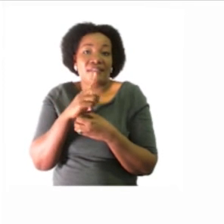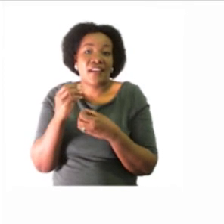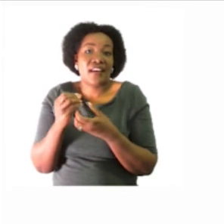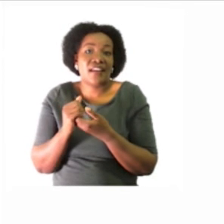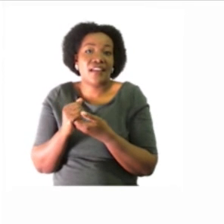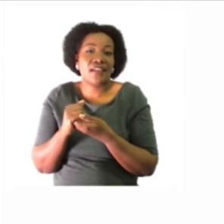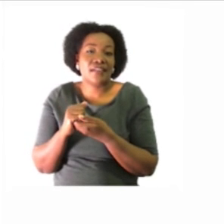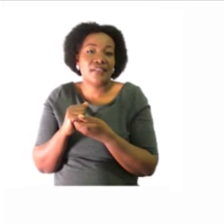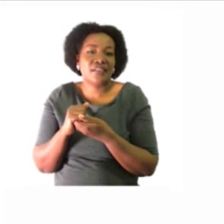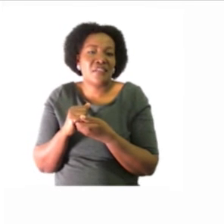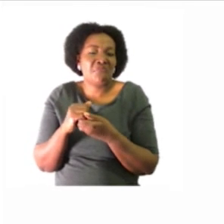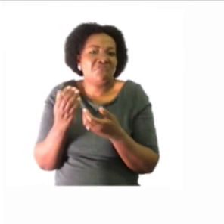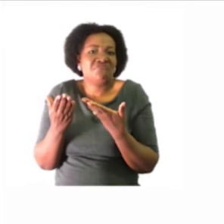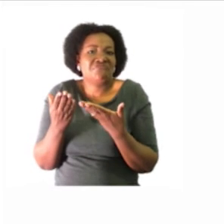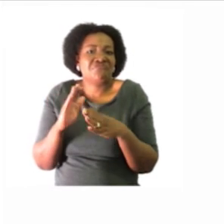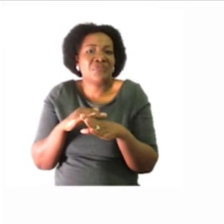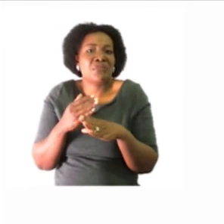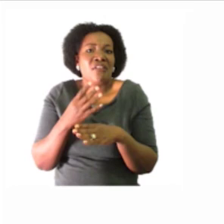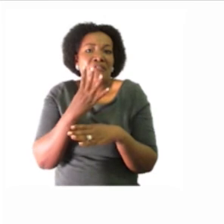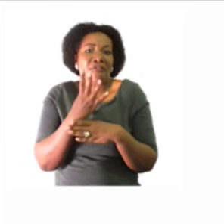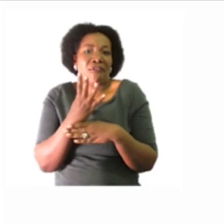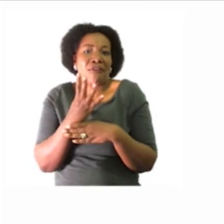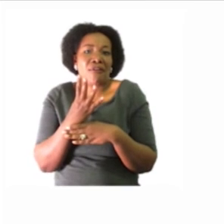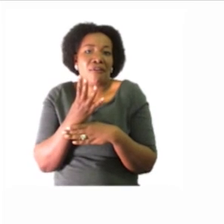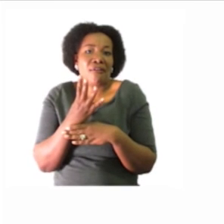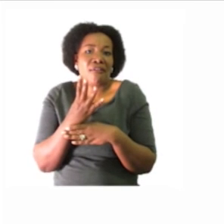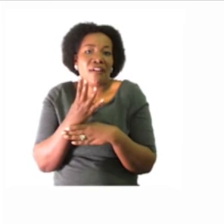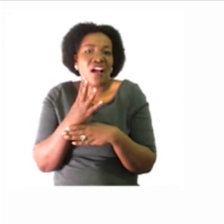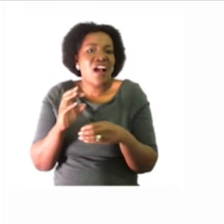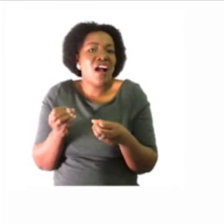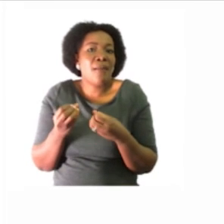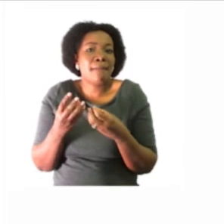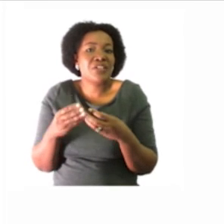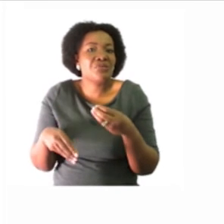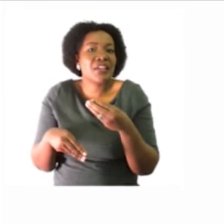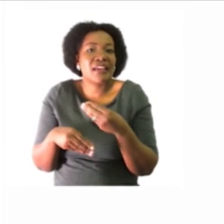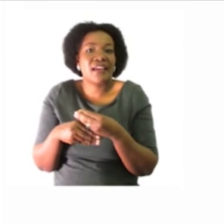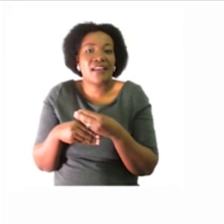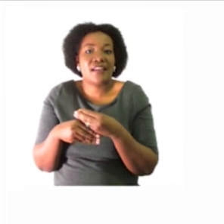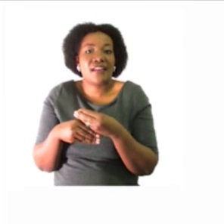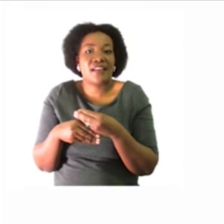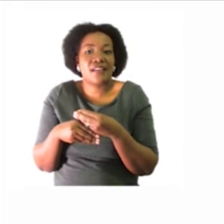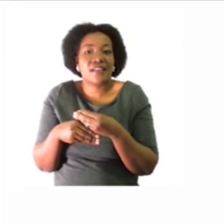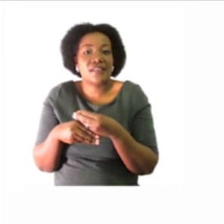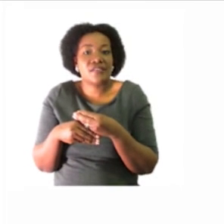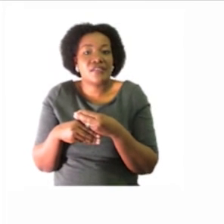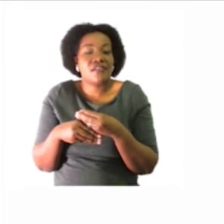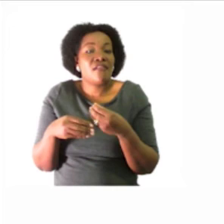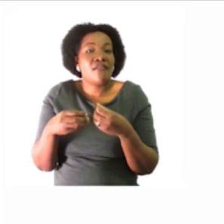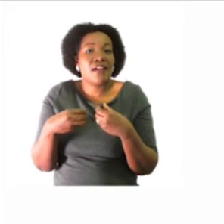For example, a 4. Okay, how many do we need to add to number 4 in order for us to